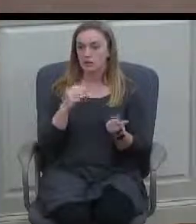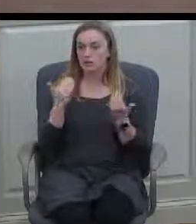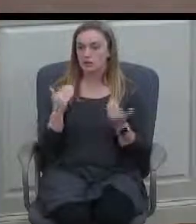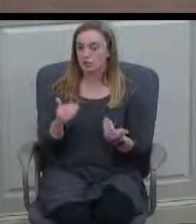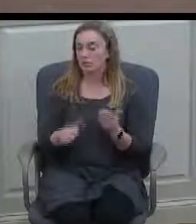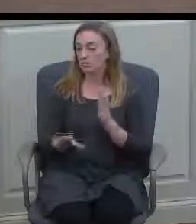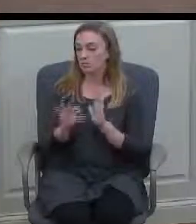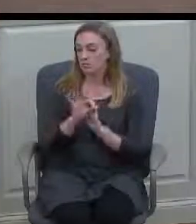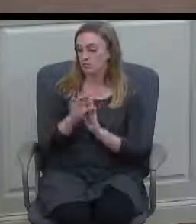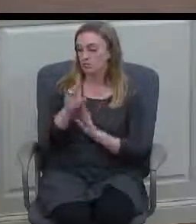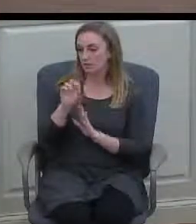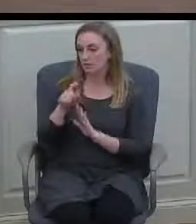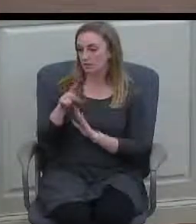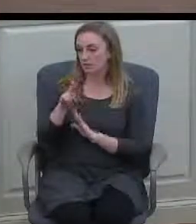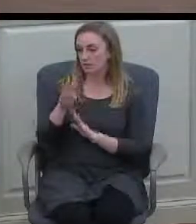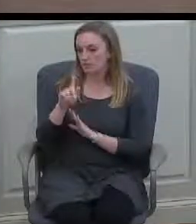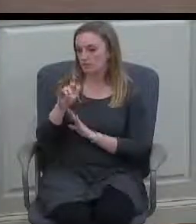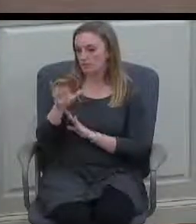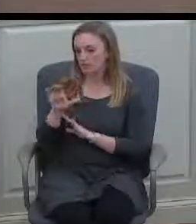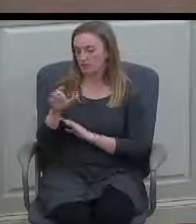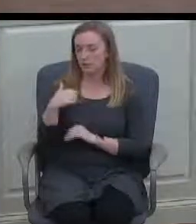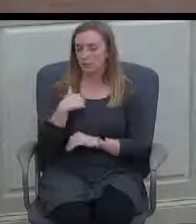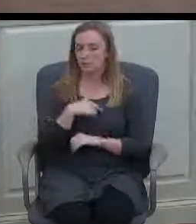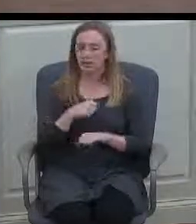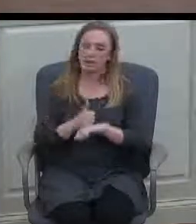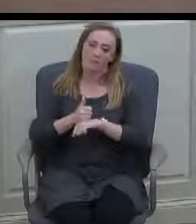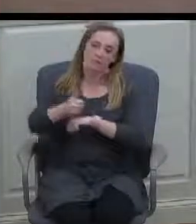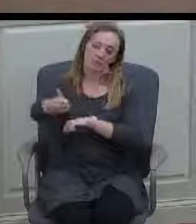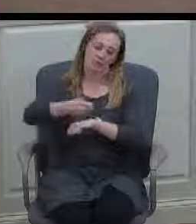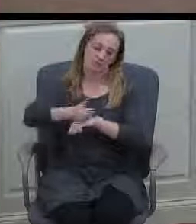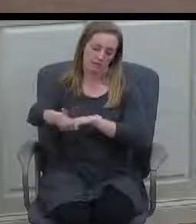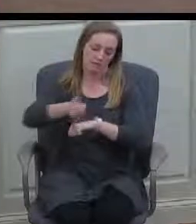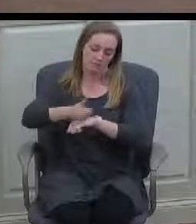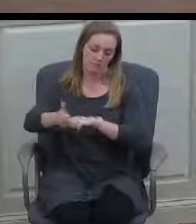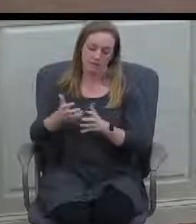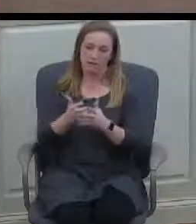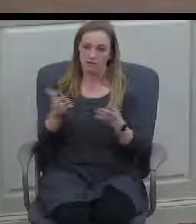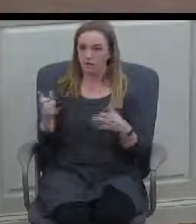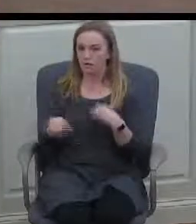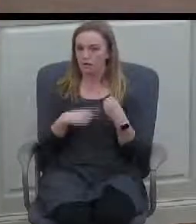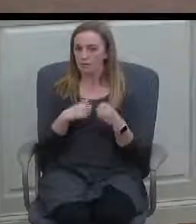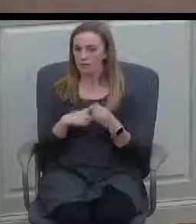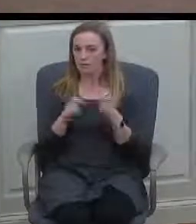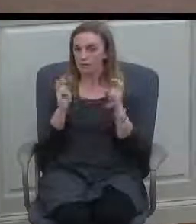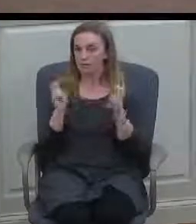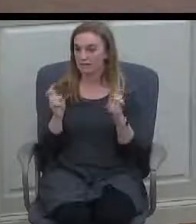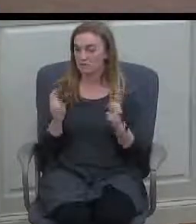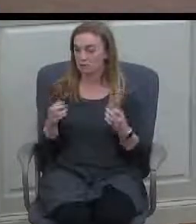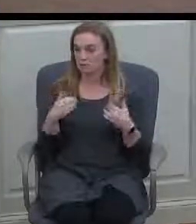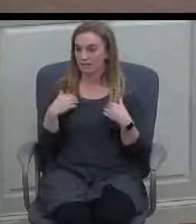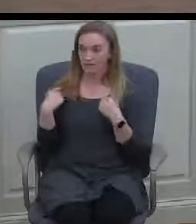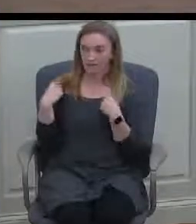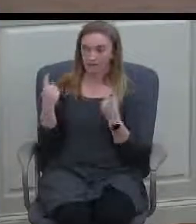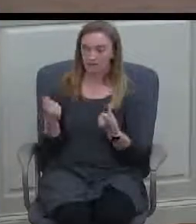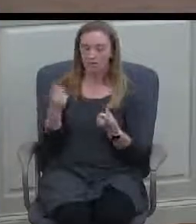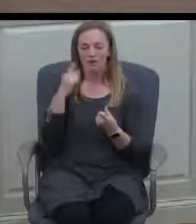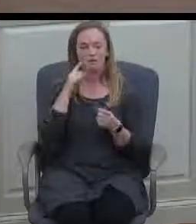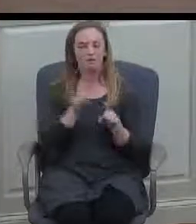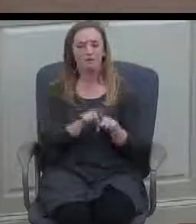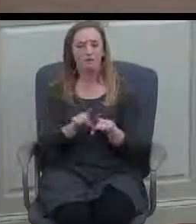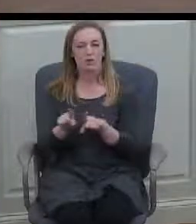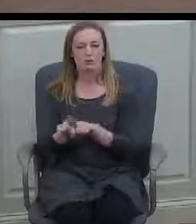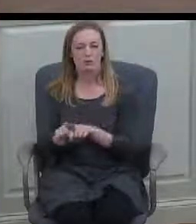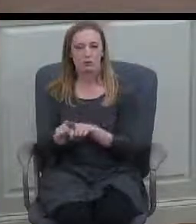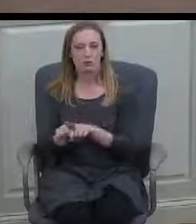Republic, we could sit here and blame them a lot about the issues that we've had, but I think there's also